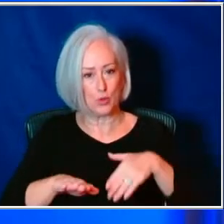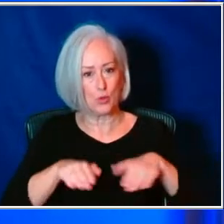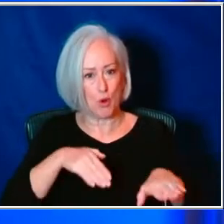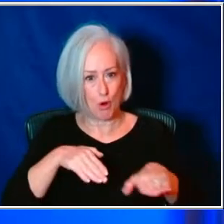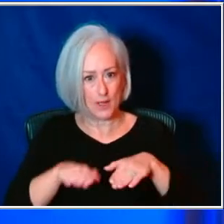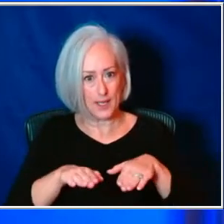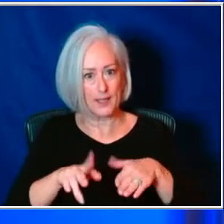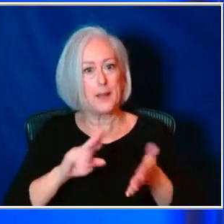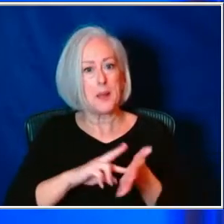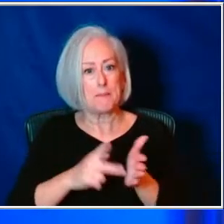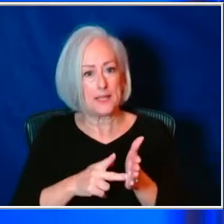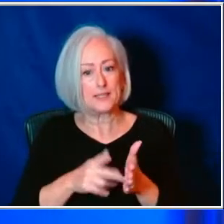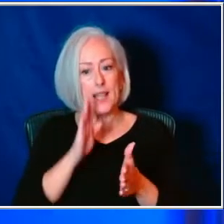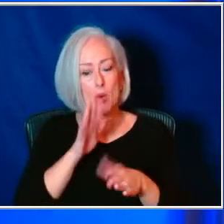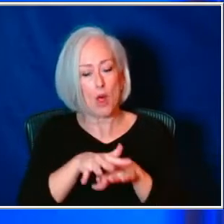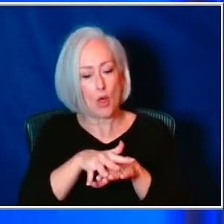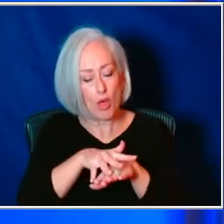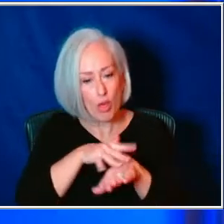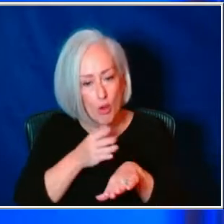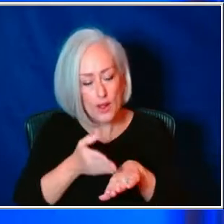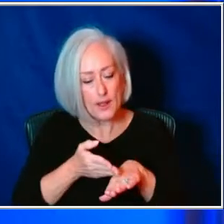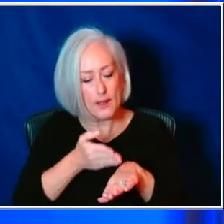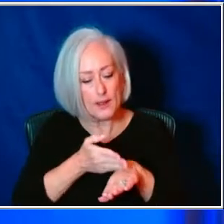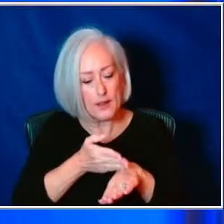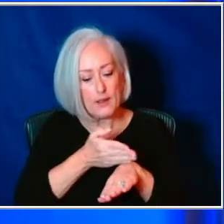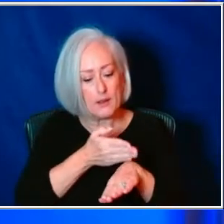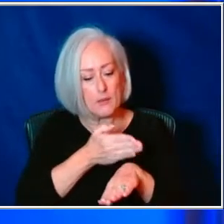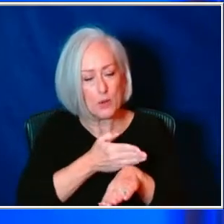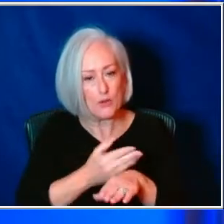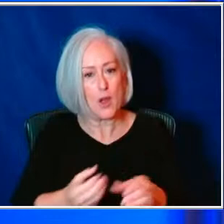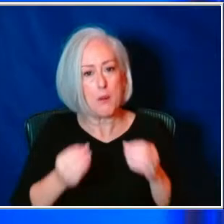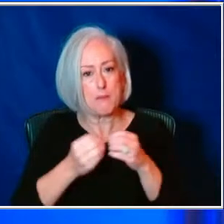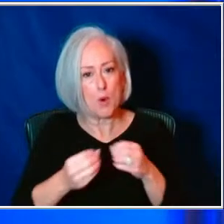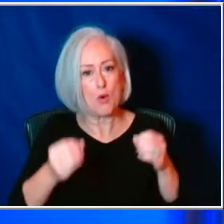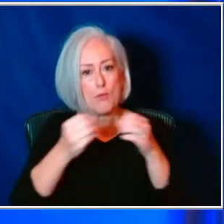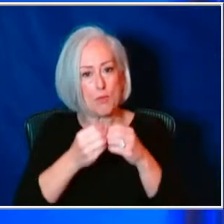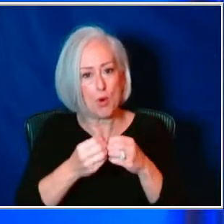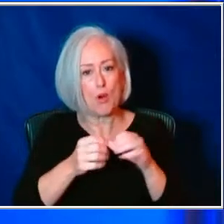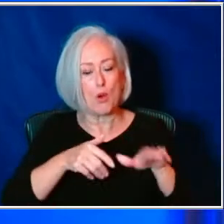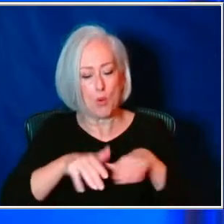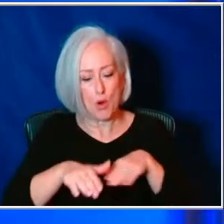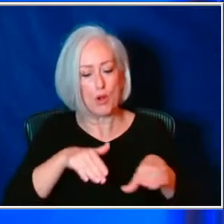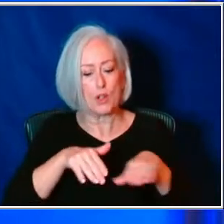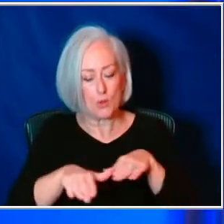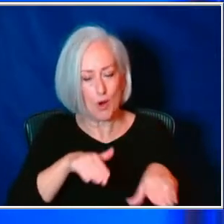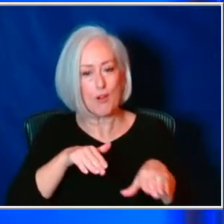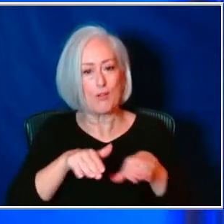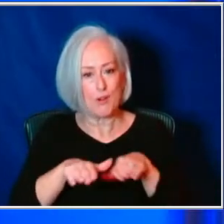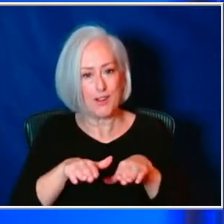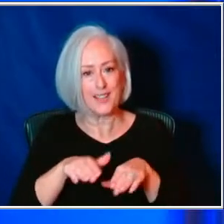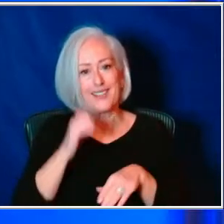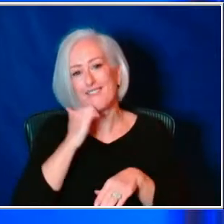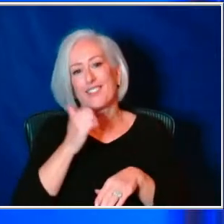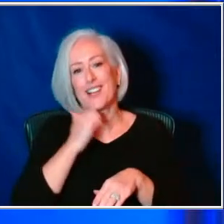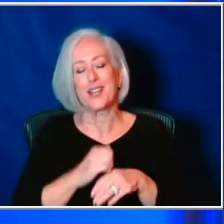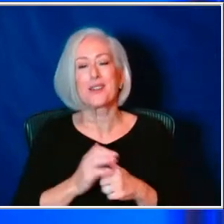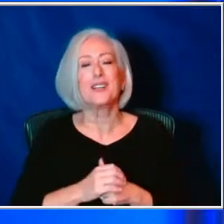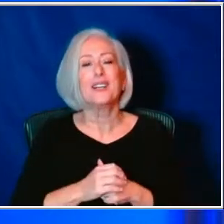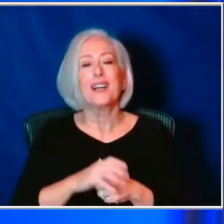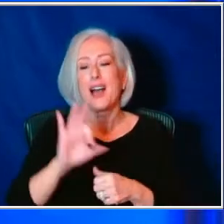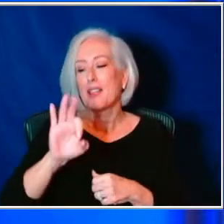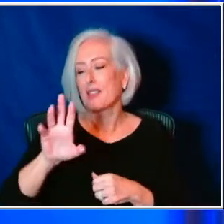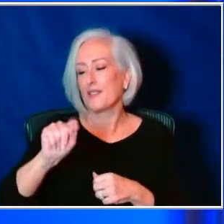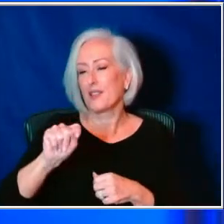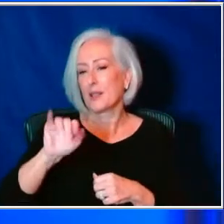walking so that they incorporate that into their lives more regularly. And then the Fitbit gives them that information, kind